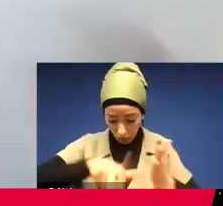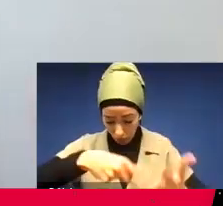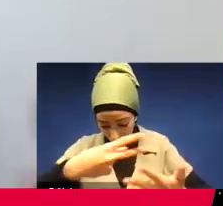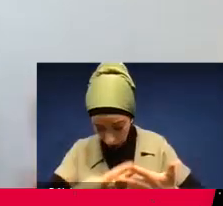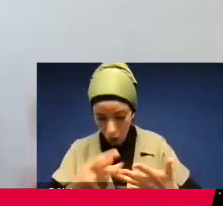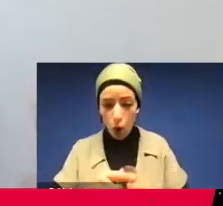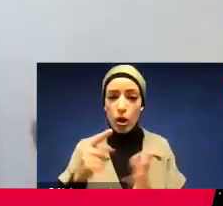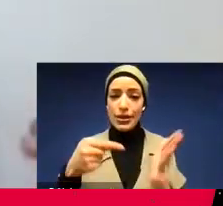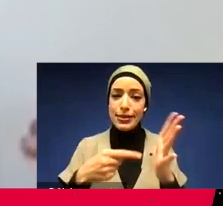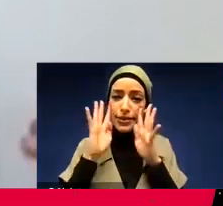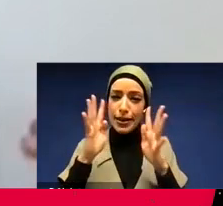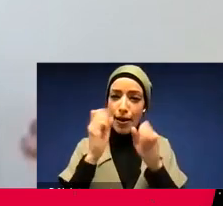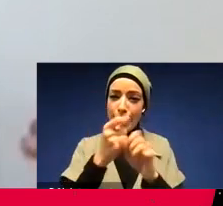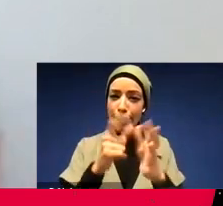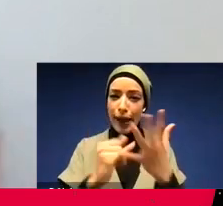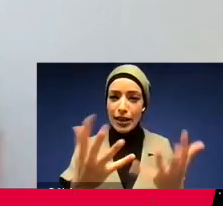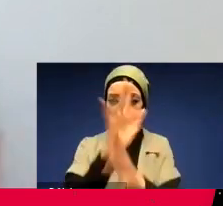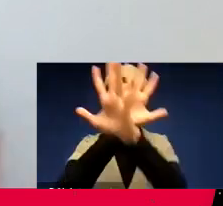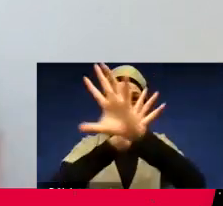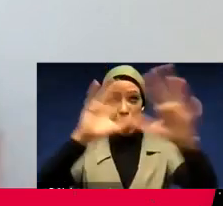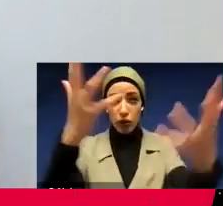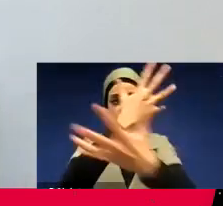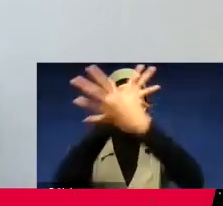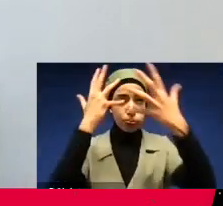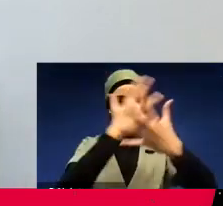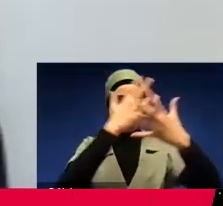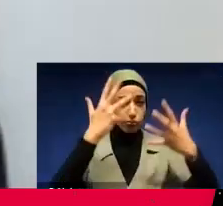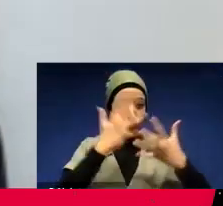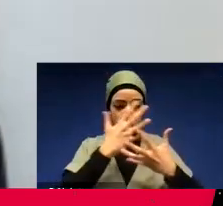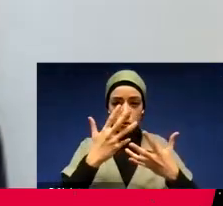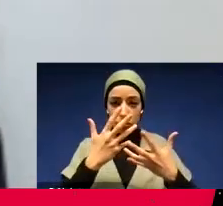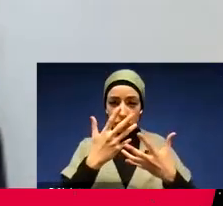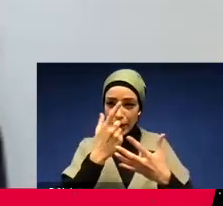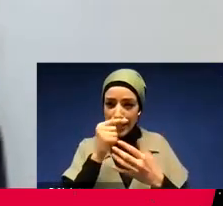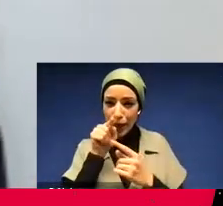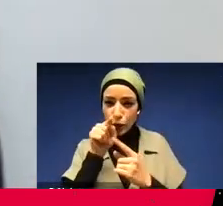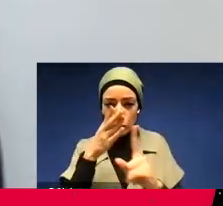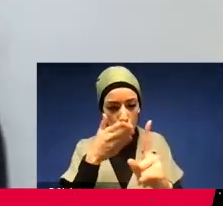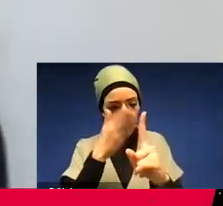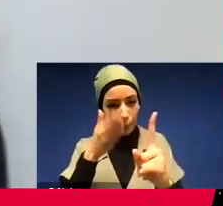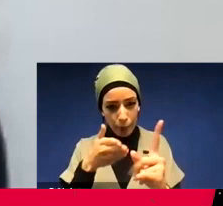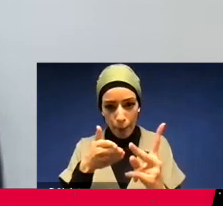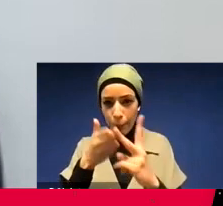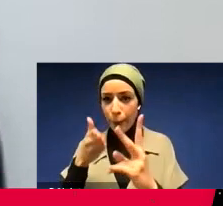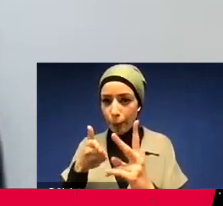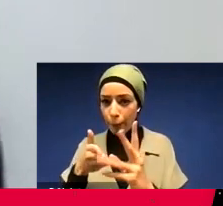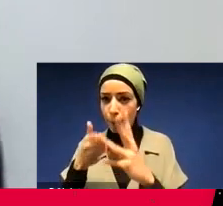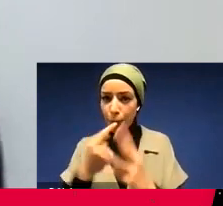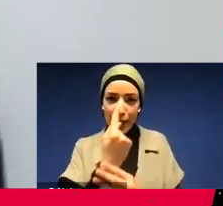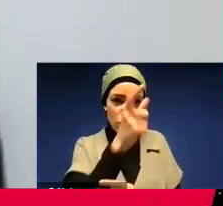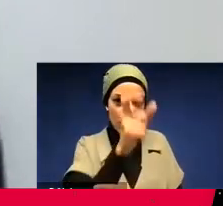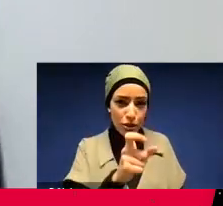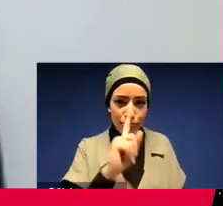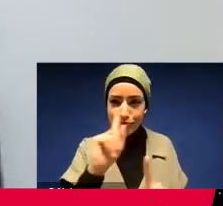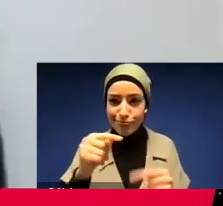of tear gas smoke? And how many of them can you tell apart? Because I think they all look the same,